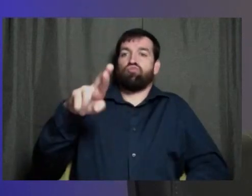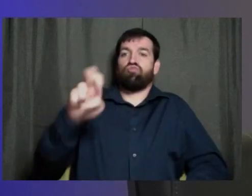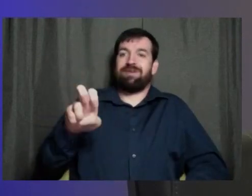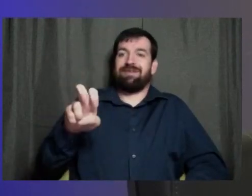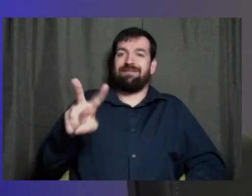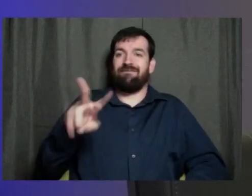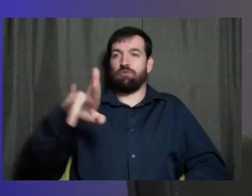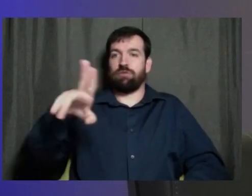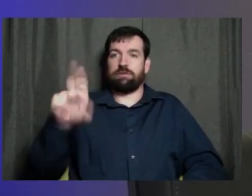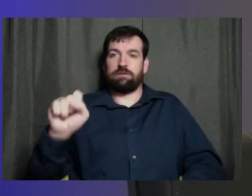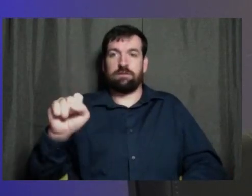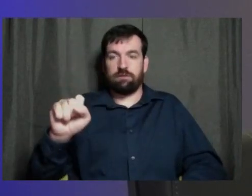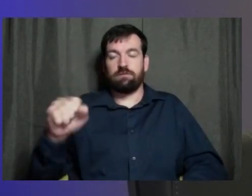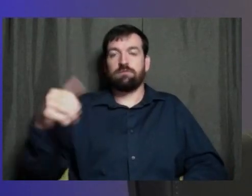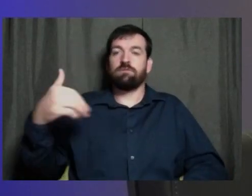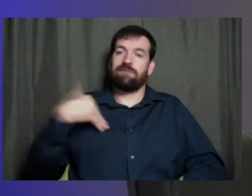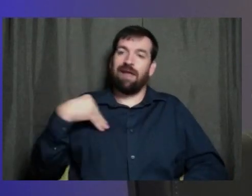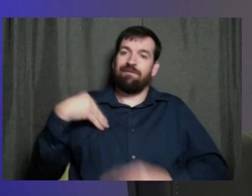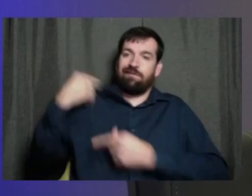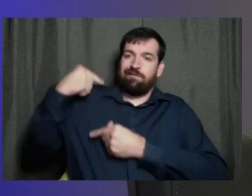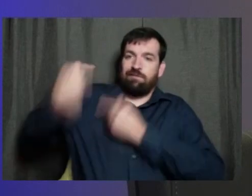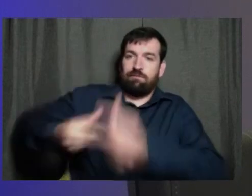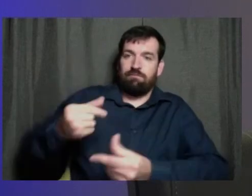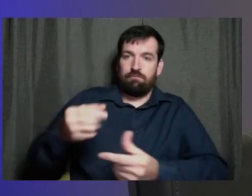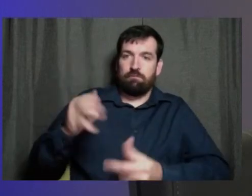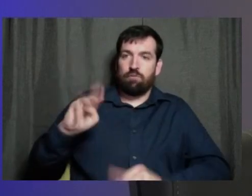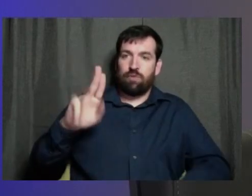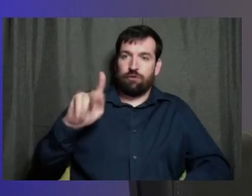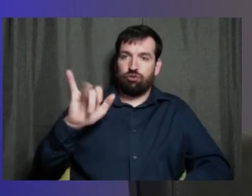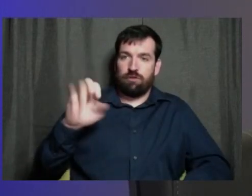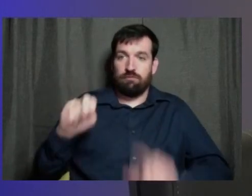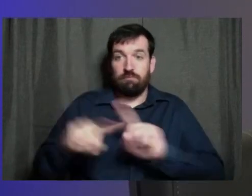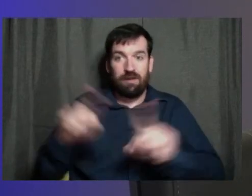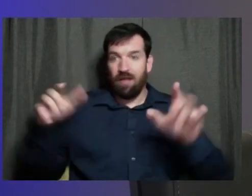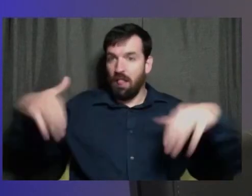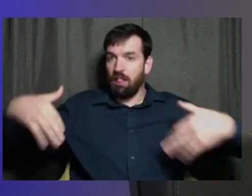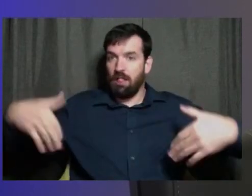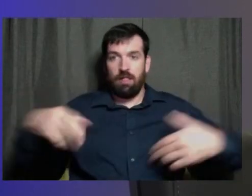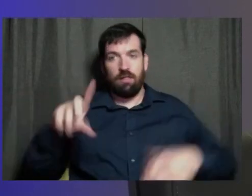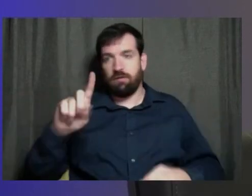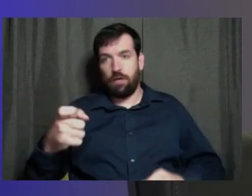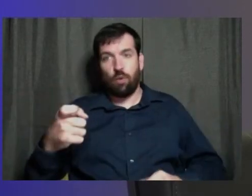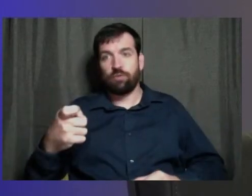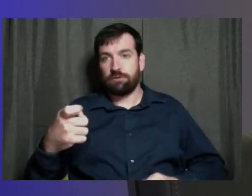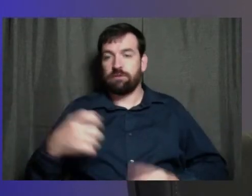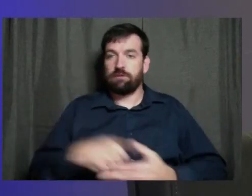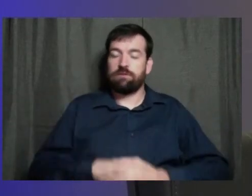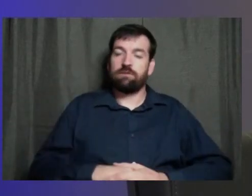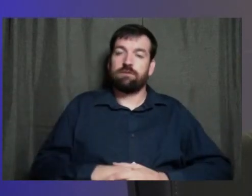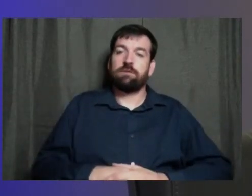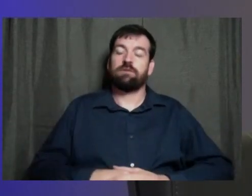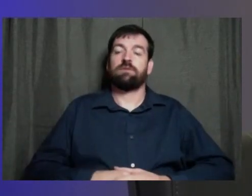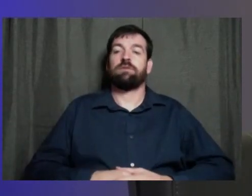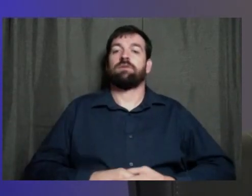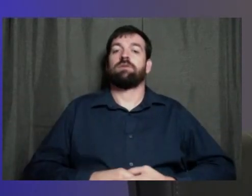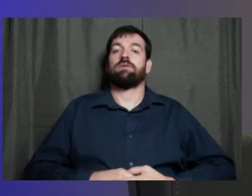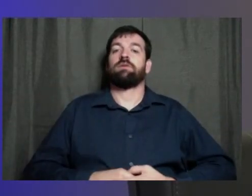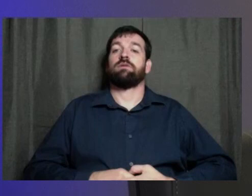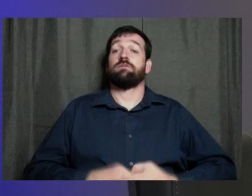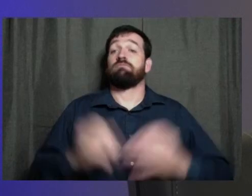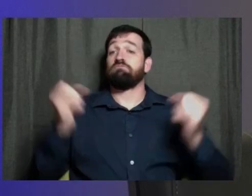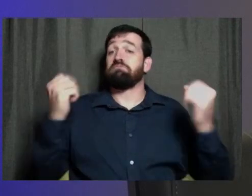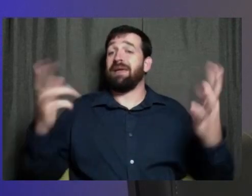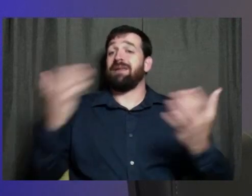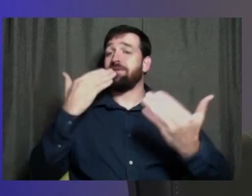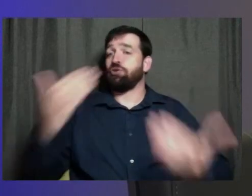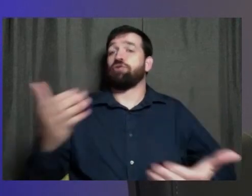have or harbor the hereditary mutation that might not have been diagnosed with breast cancer. So lots of good resources out